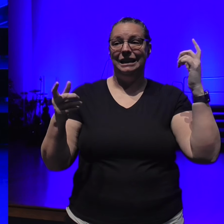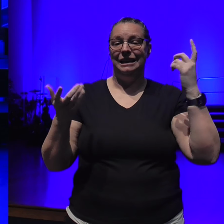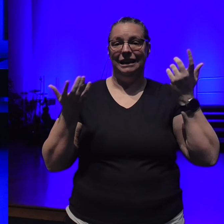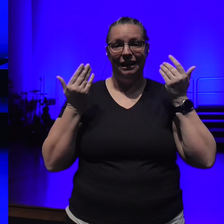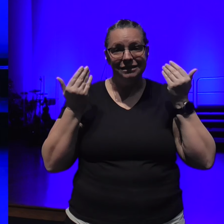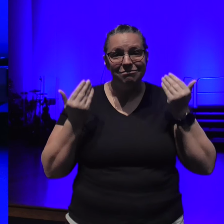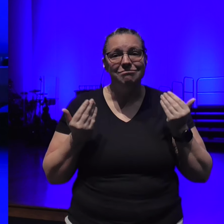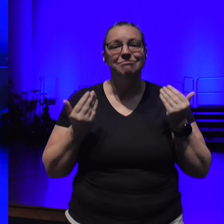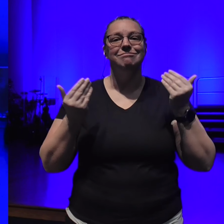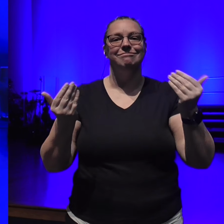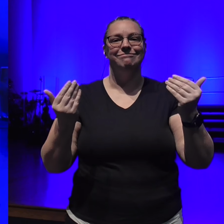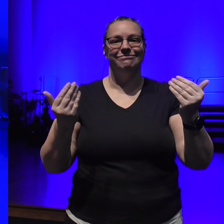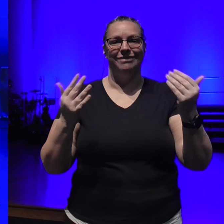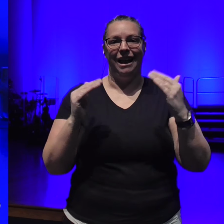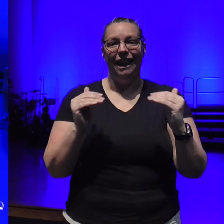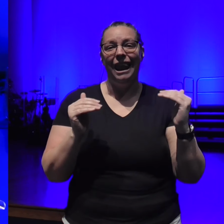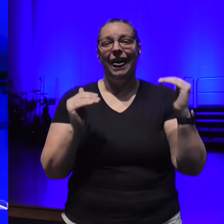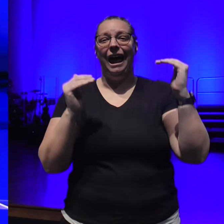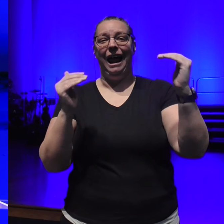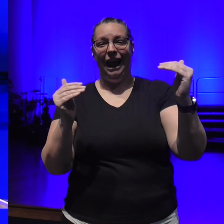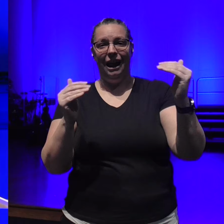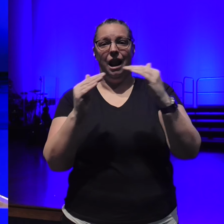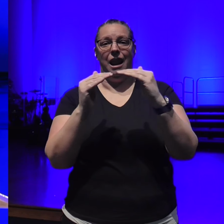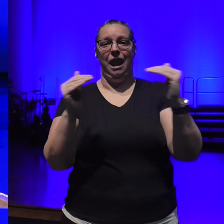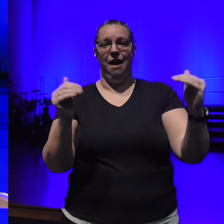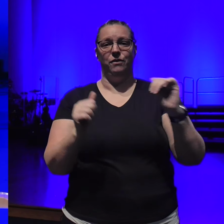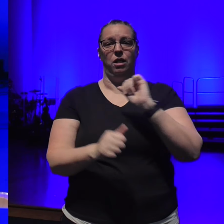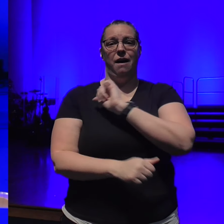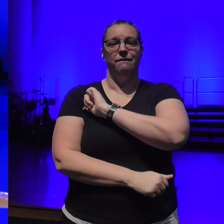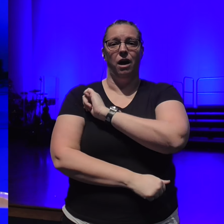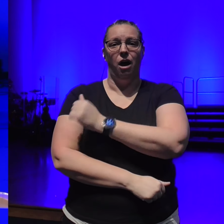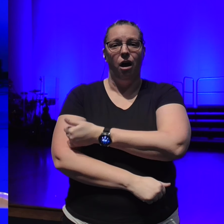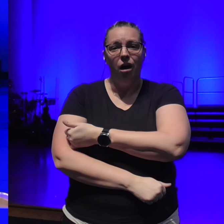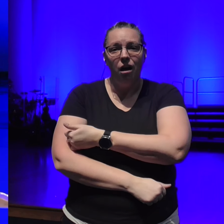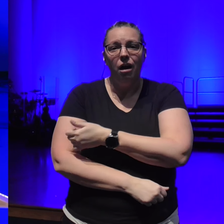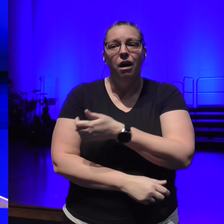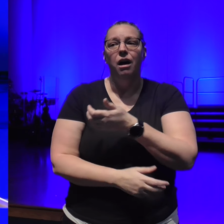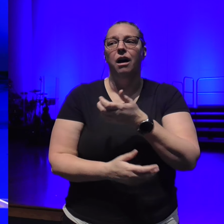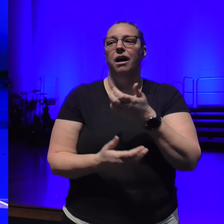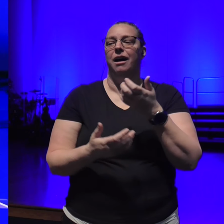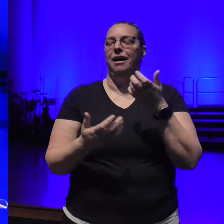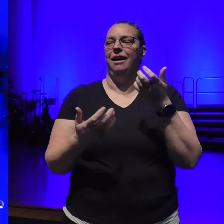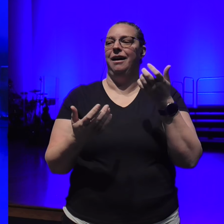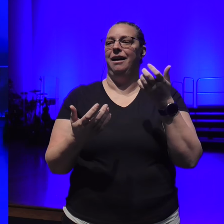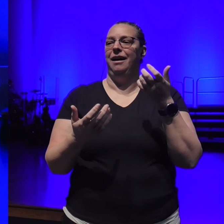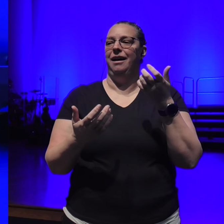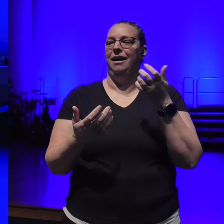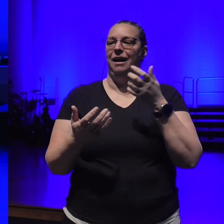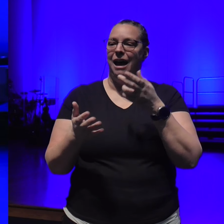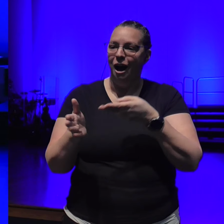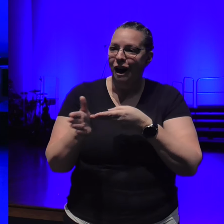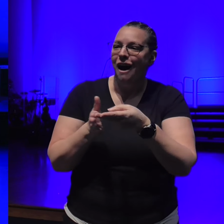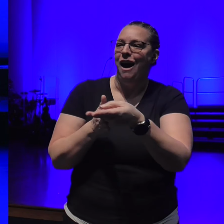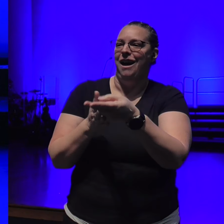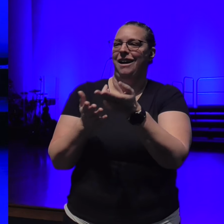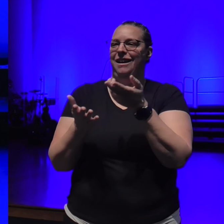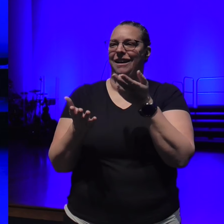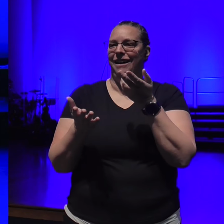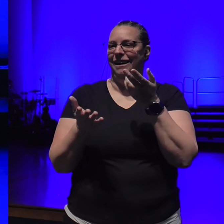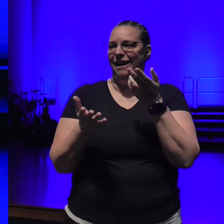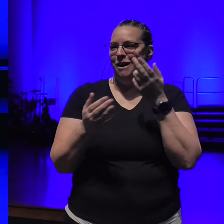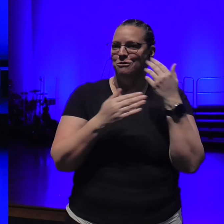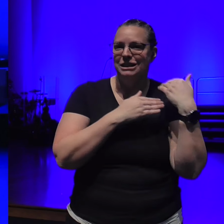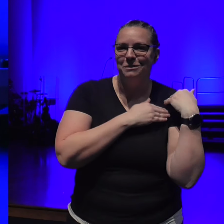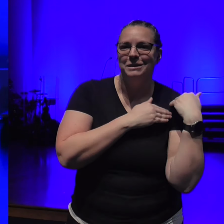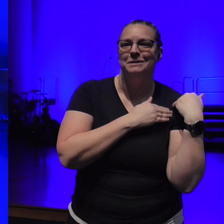step into a greater level of authenticity, honesty, and responsibility to being